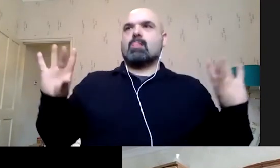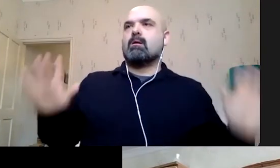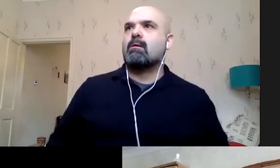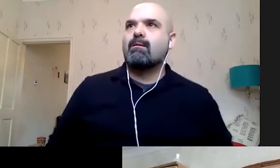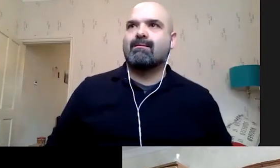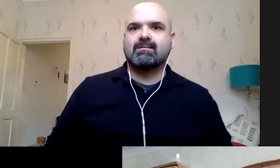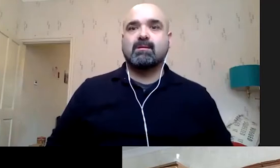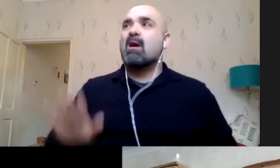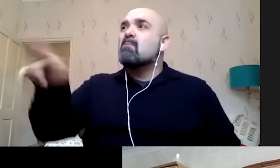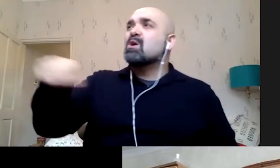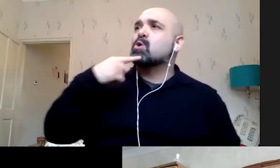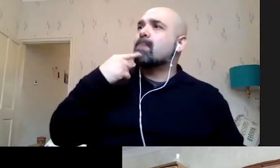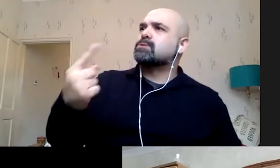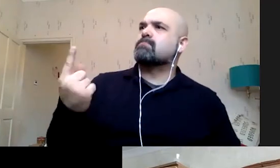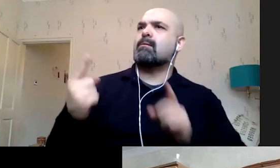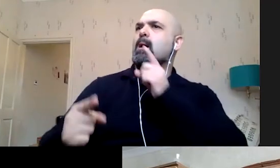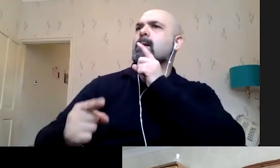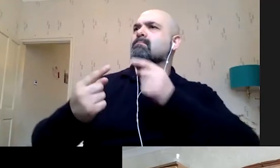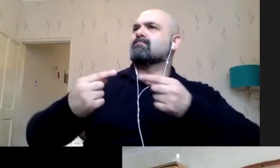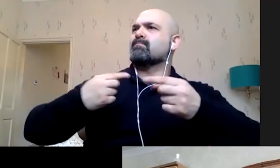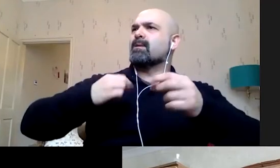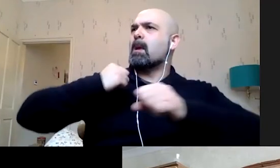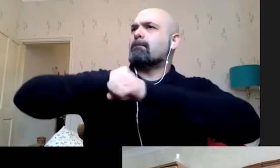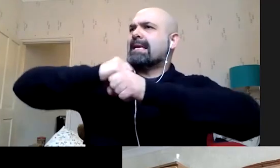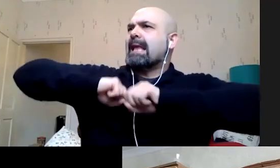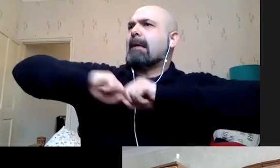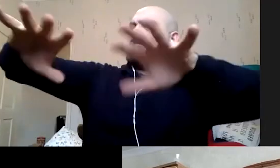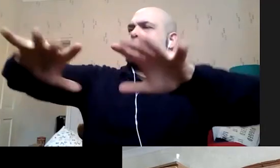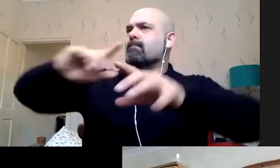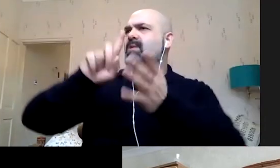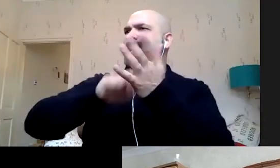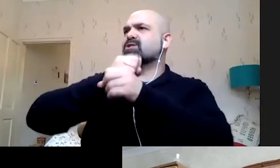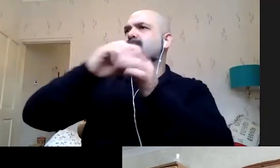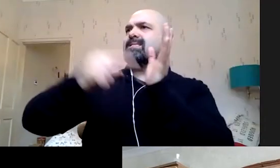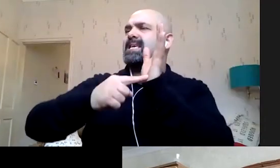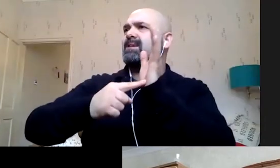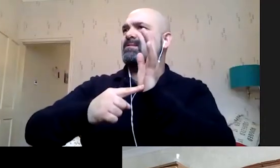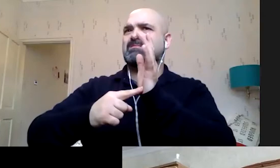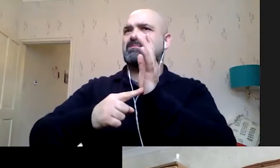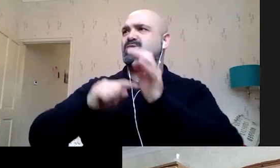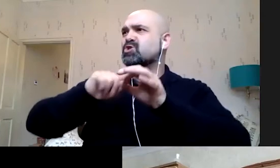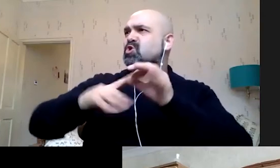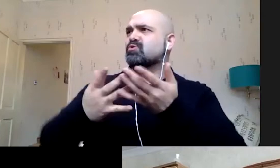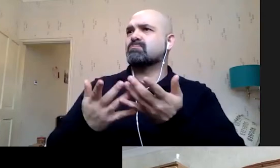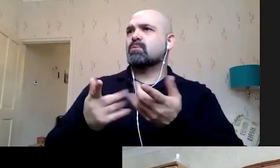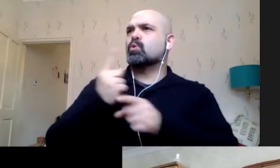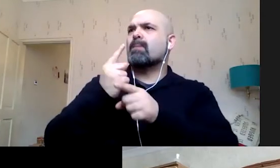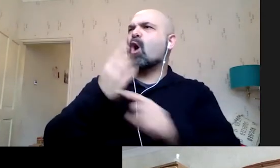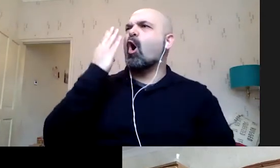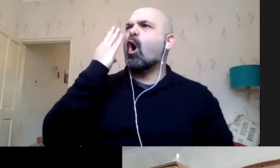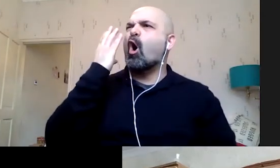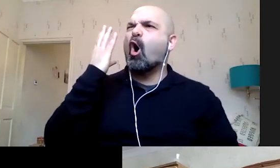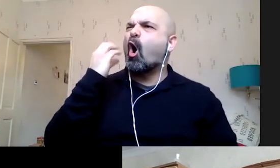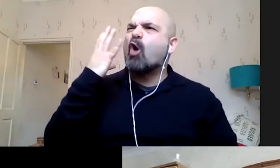how media influences LGBTQ discussion in the classroom, talking about, was it orange is not the only fruit? So yes, is that